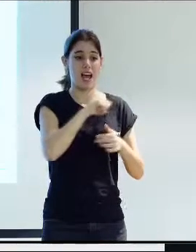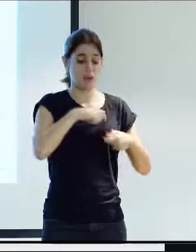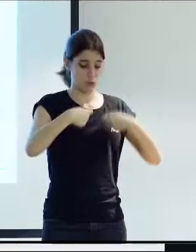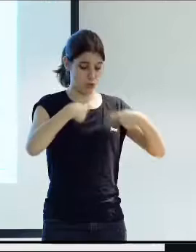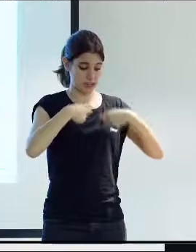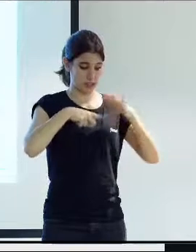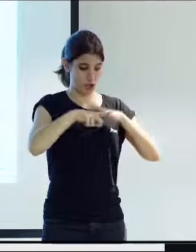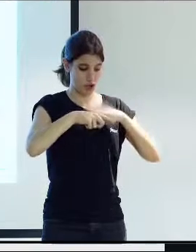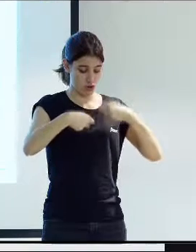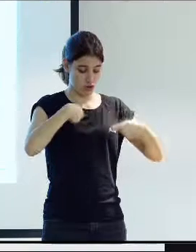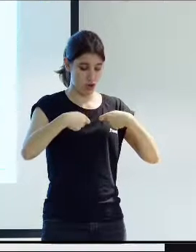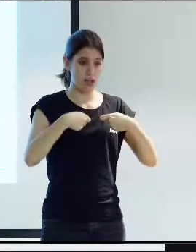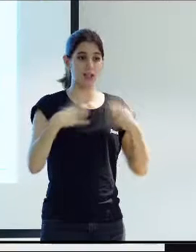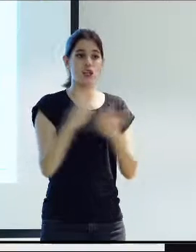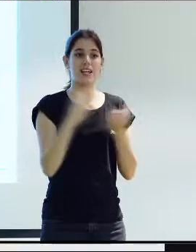Independent living leads to